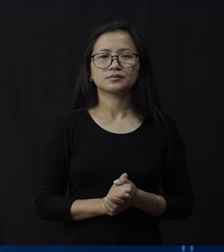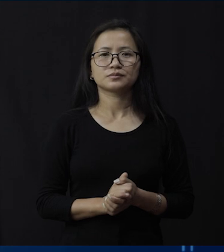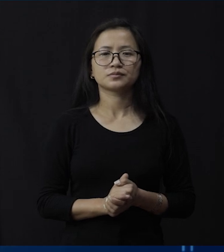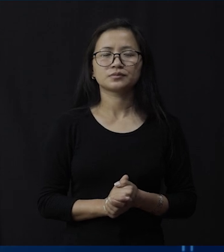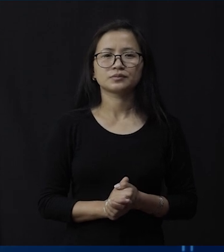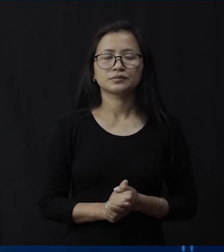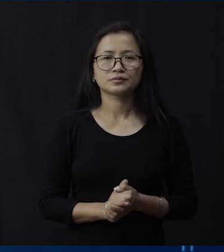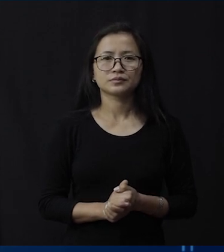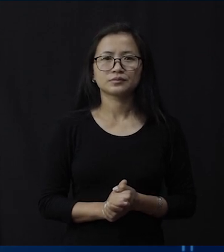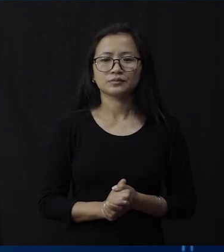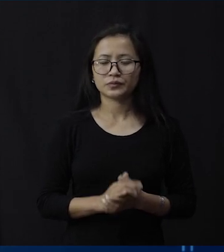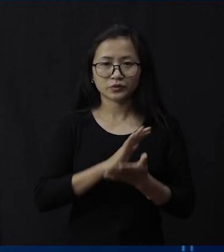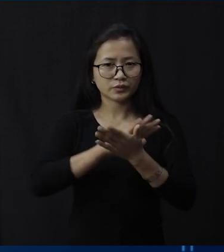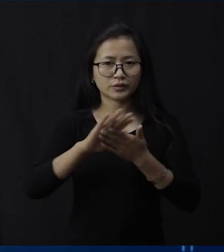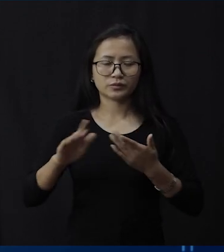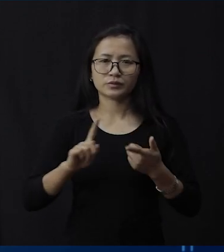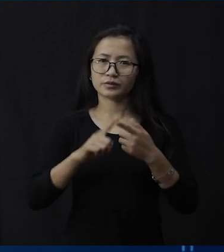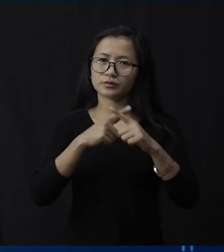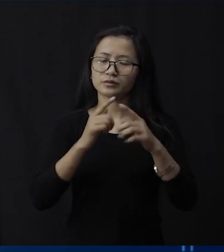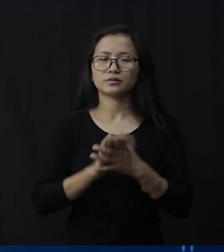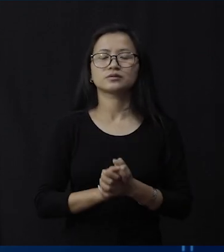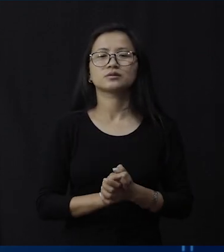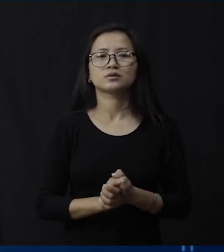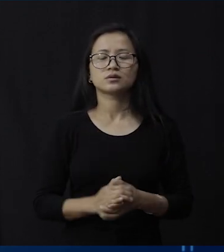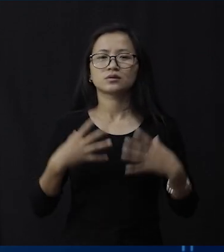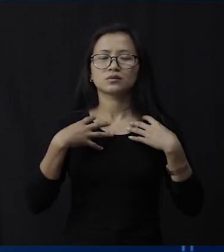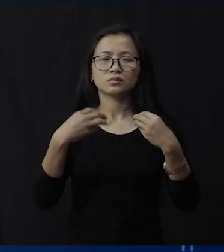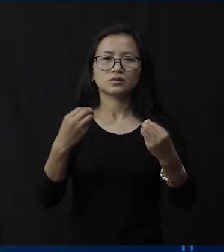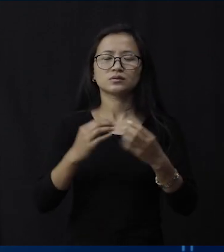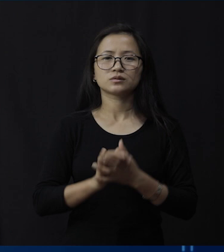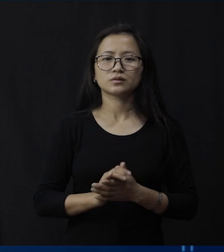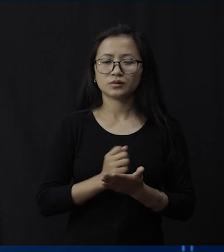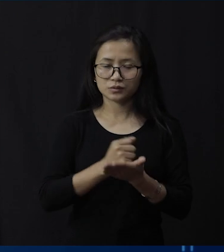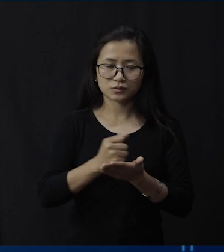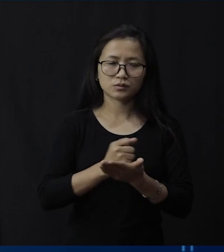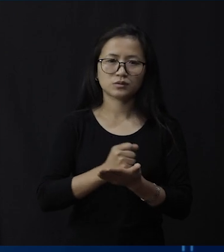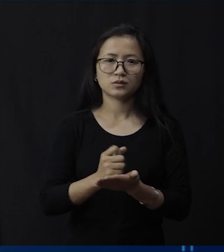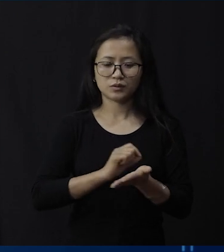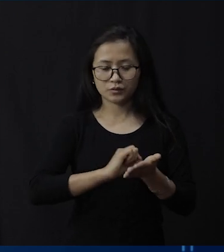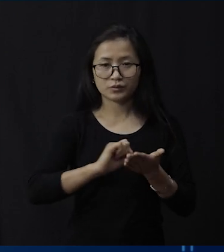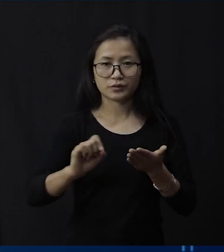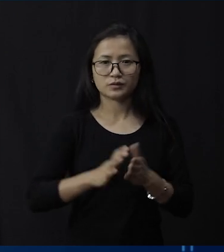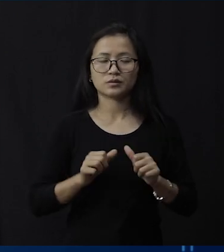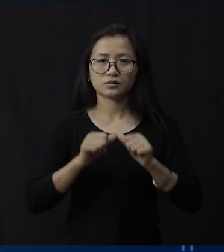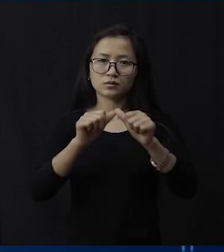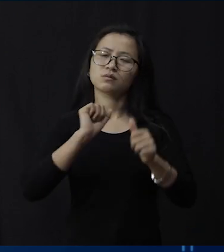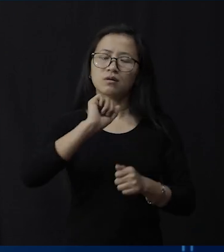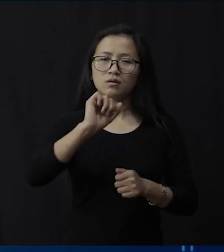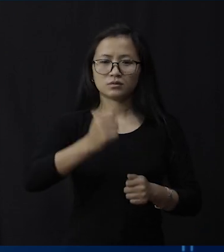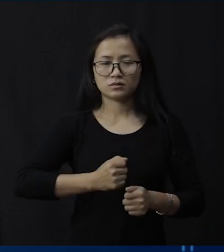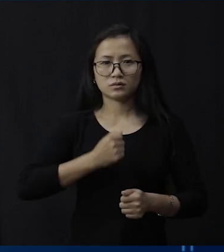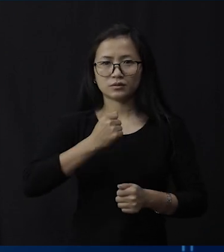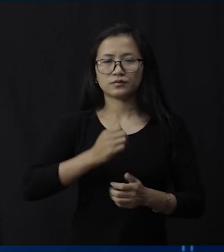Okay, so we are done with the exercises. I want you all to try writing the answers by